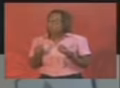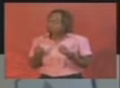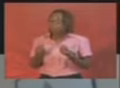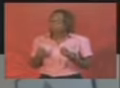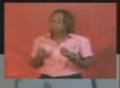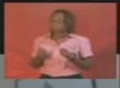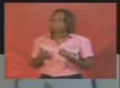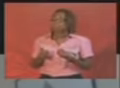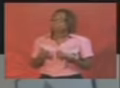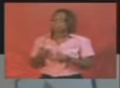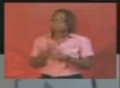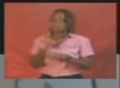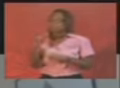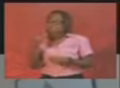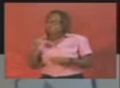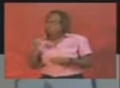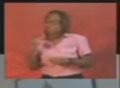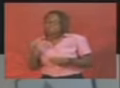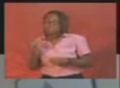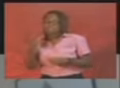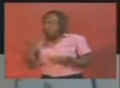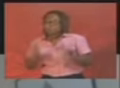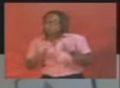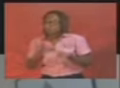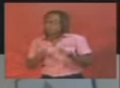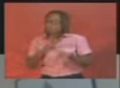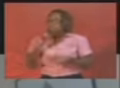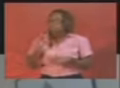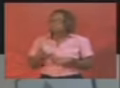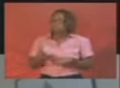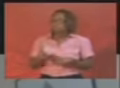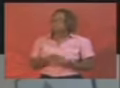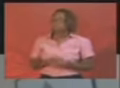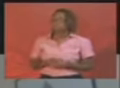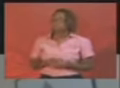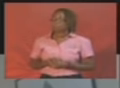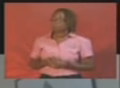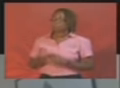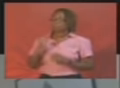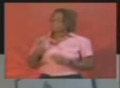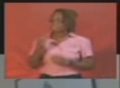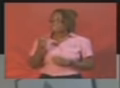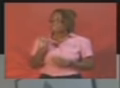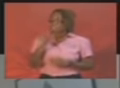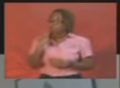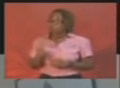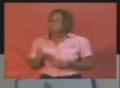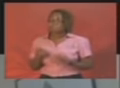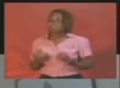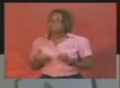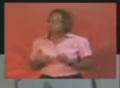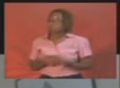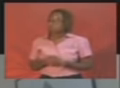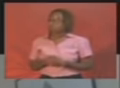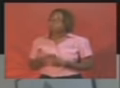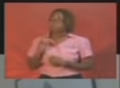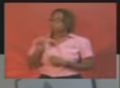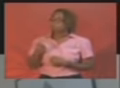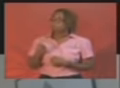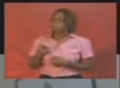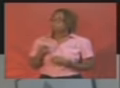first question. My second question, do we have any idea in terms of